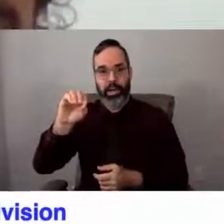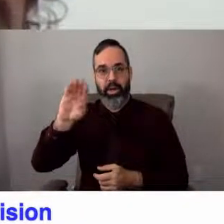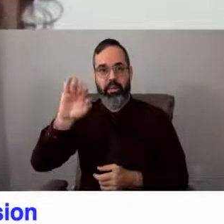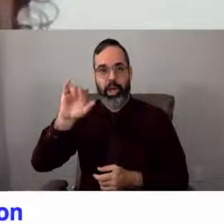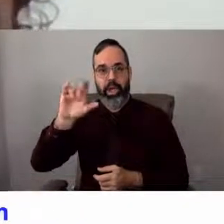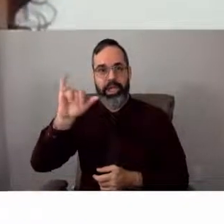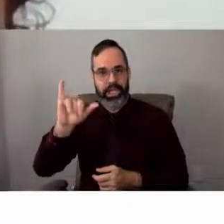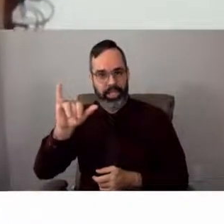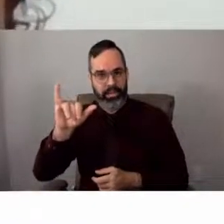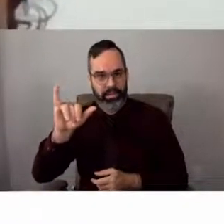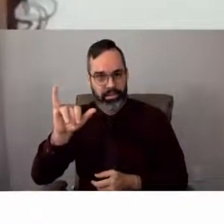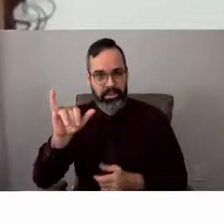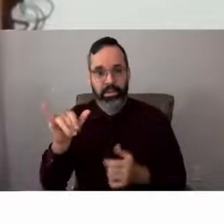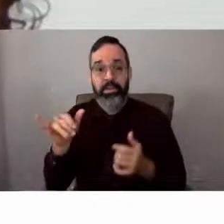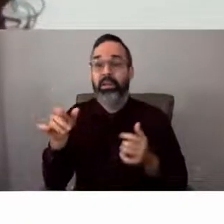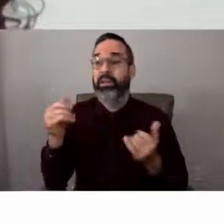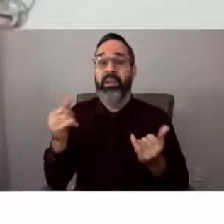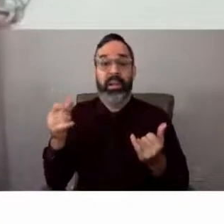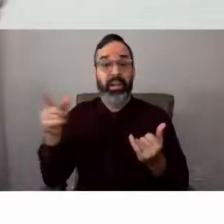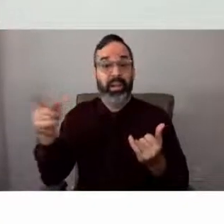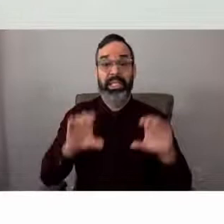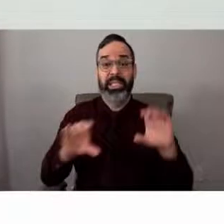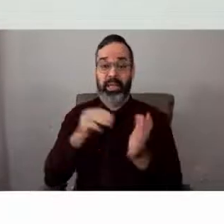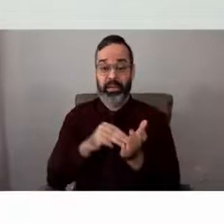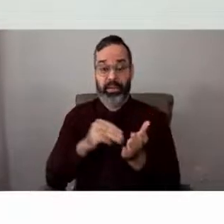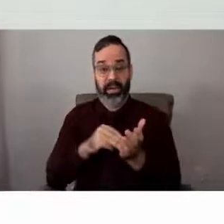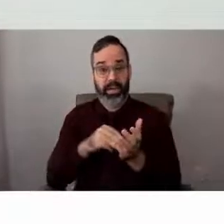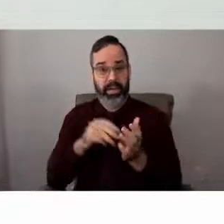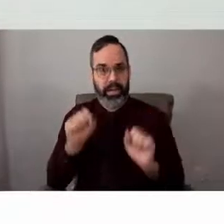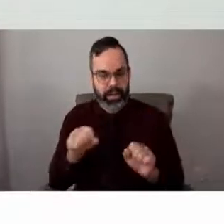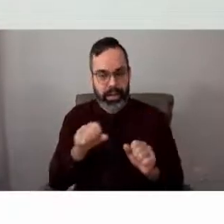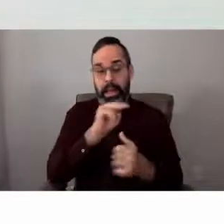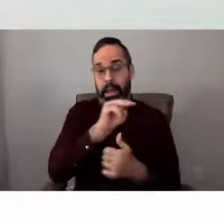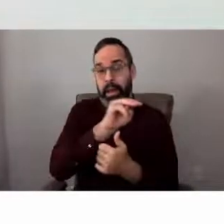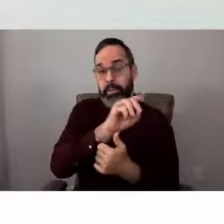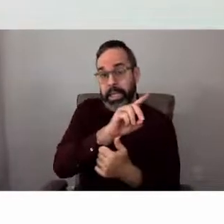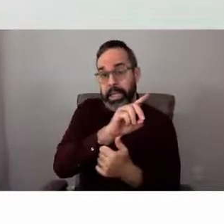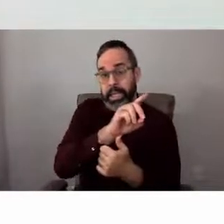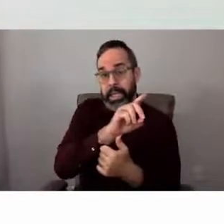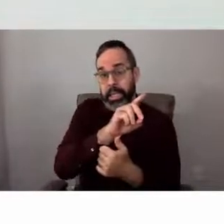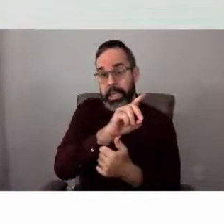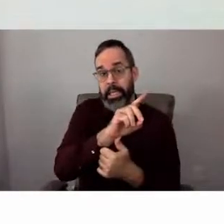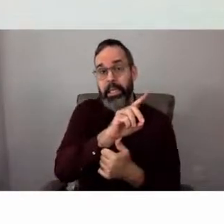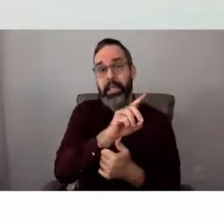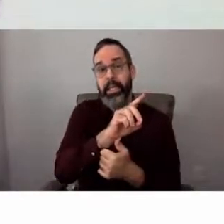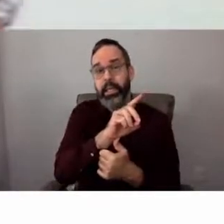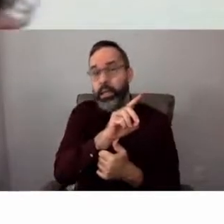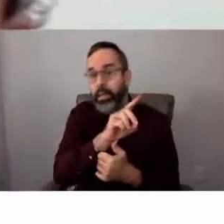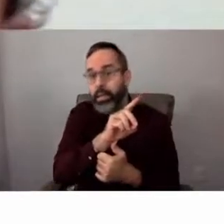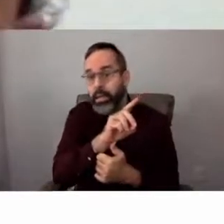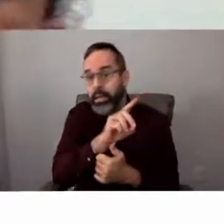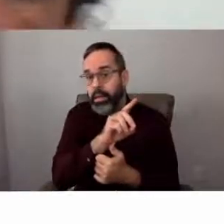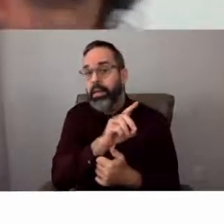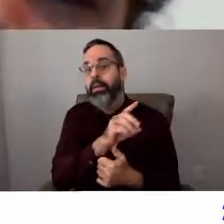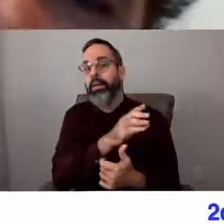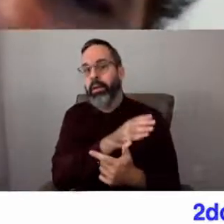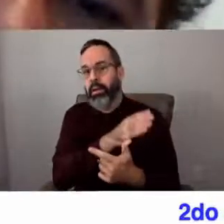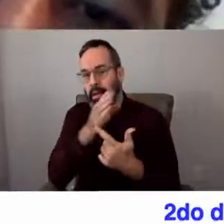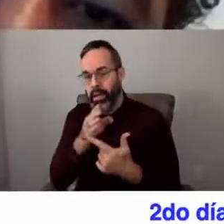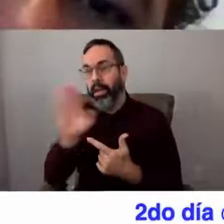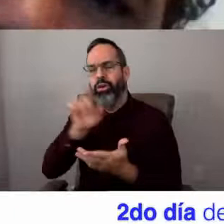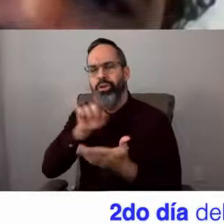PhD in Ciencias Médicas, together with an MD degree from Universidad Central del Caribe. And her research